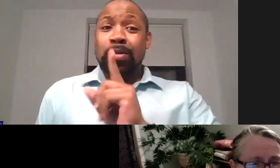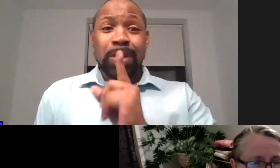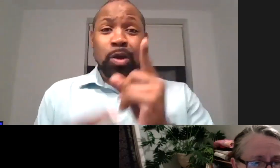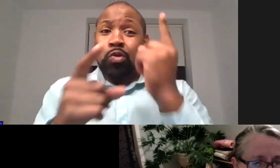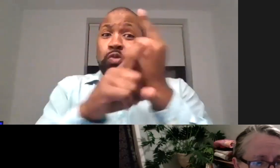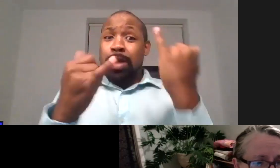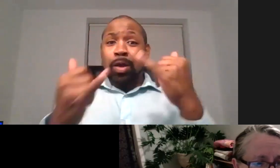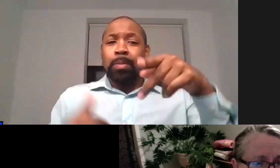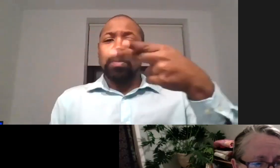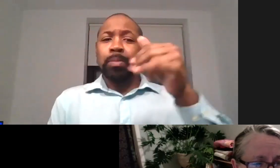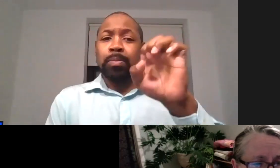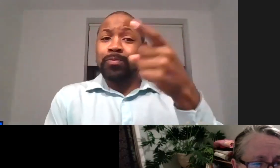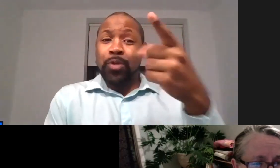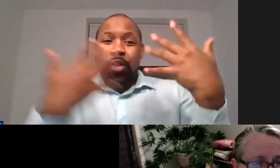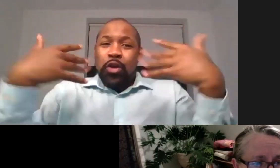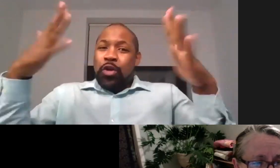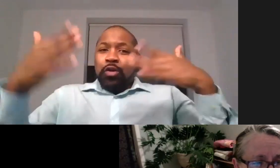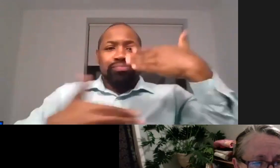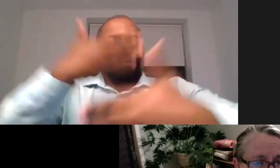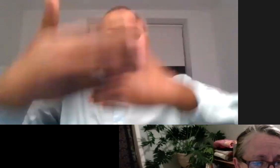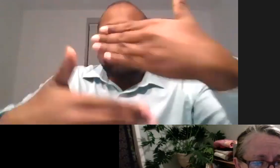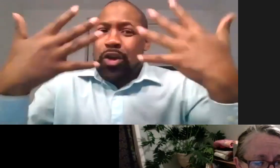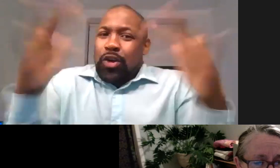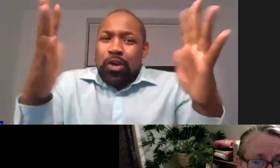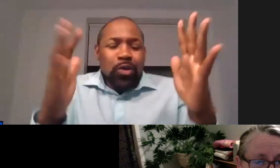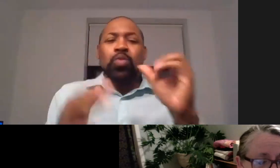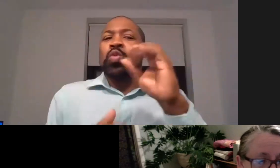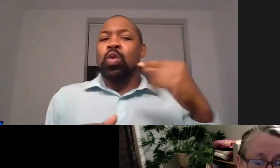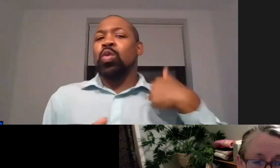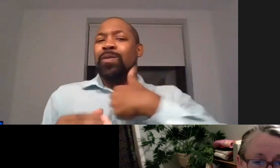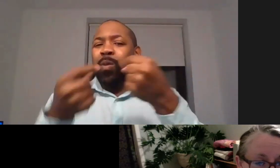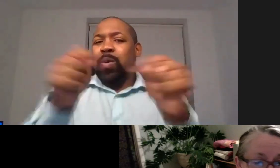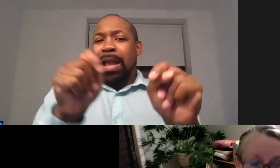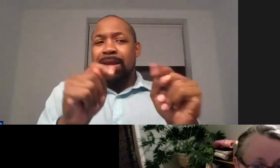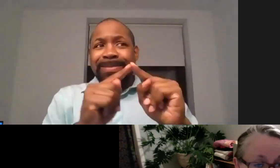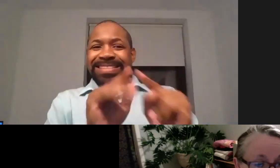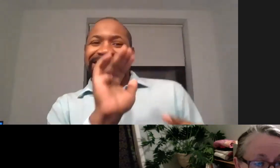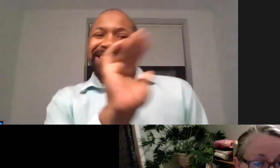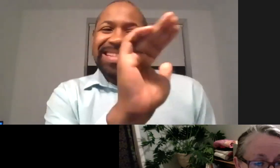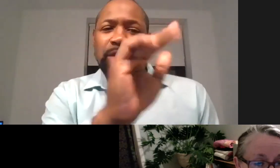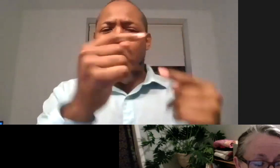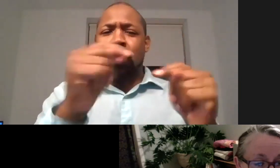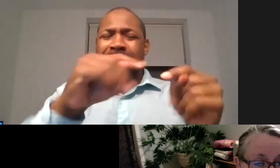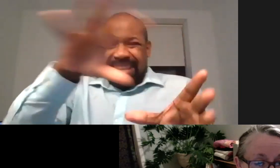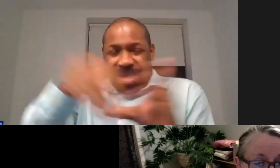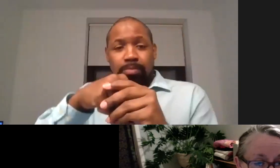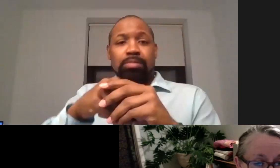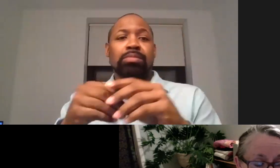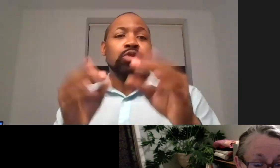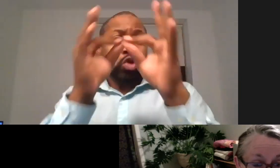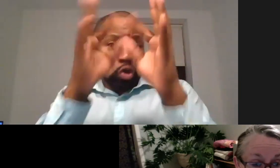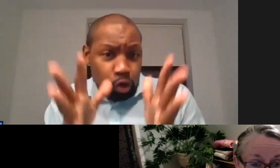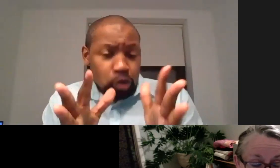That's the thing. I really have. I mean, we're in phase 1. That's already happening. And we're trying